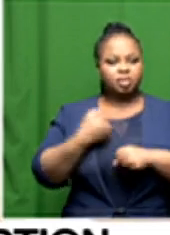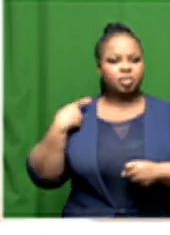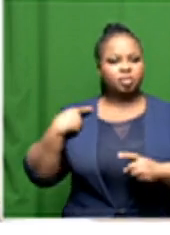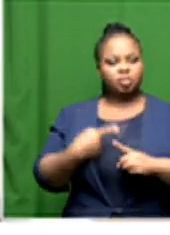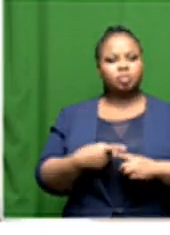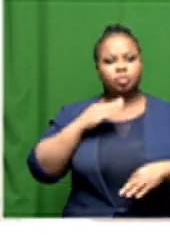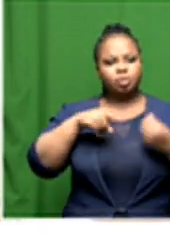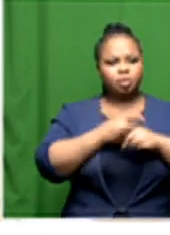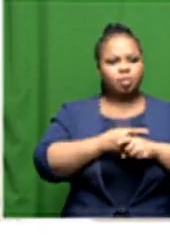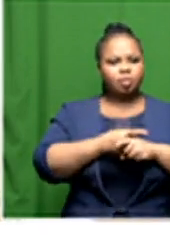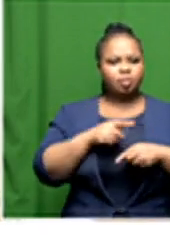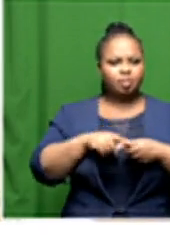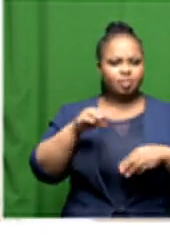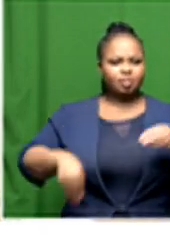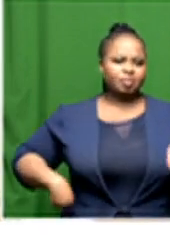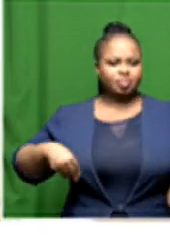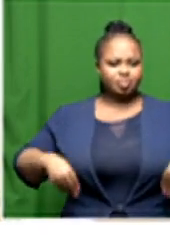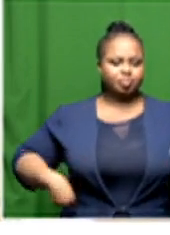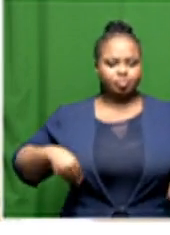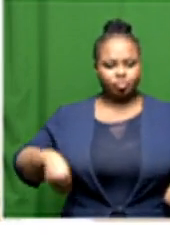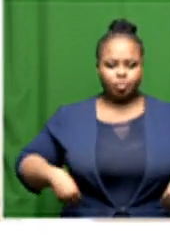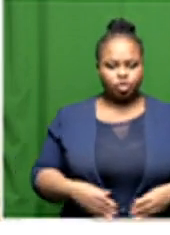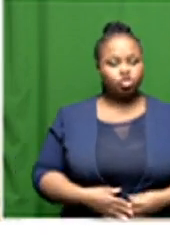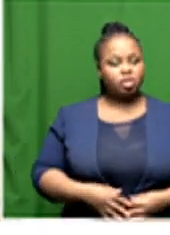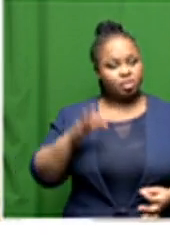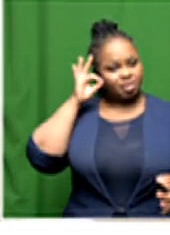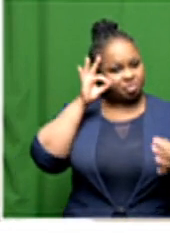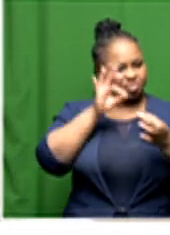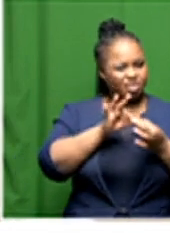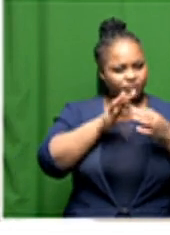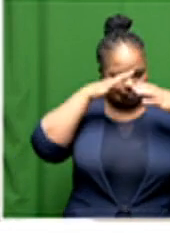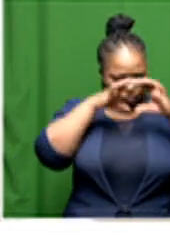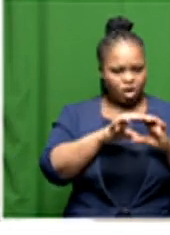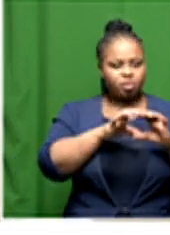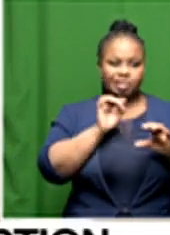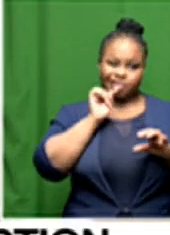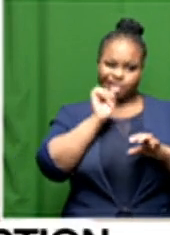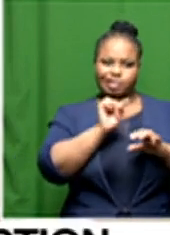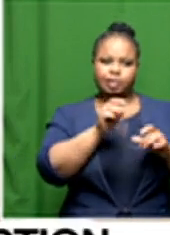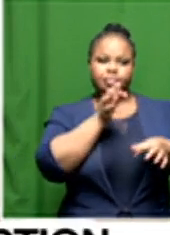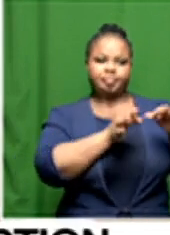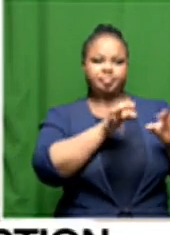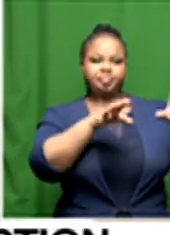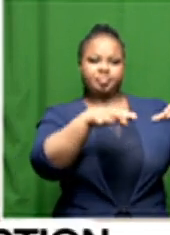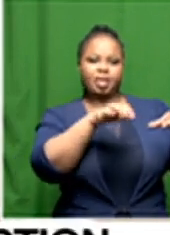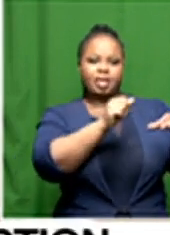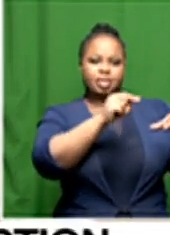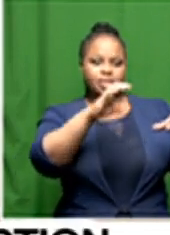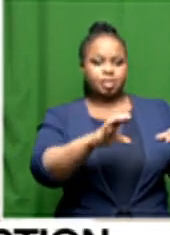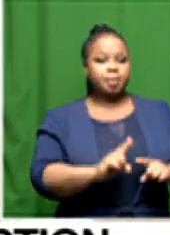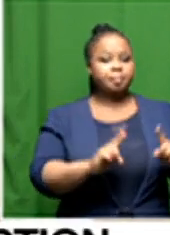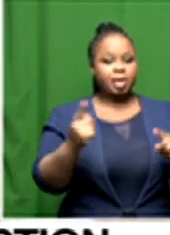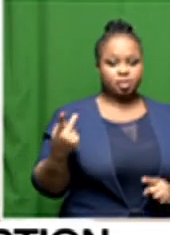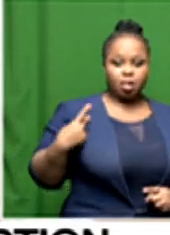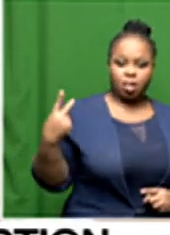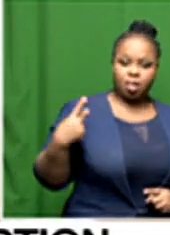about corruption and specifically orientated, obviously, towards the ANC. But Nick and I